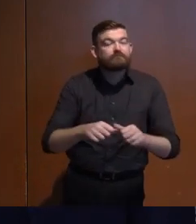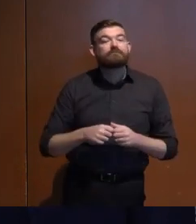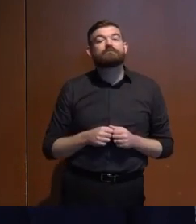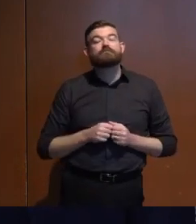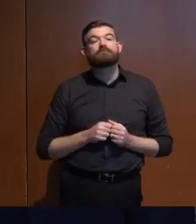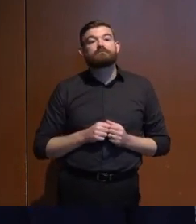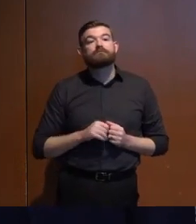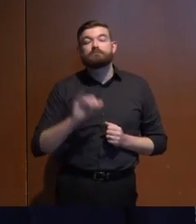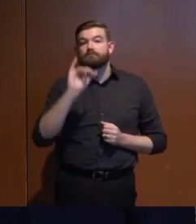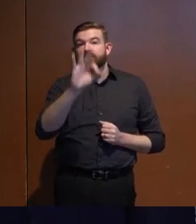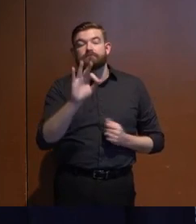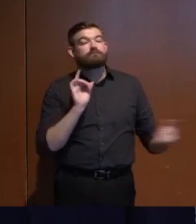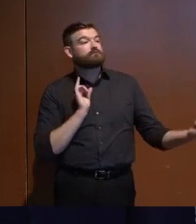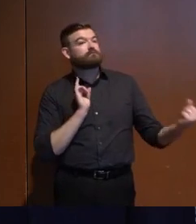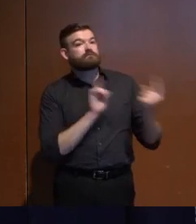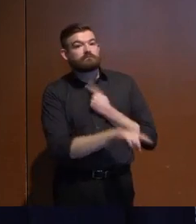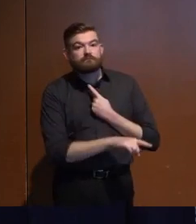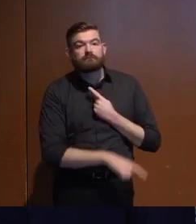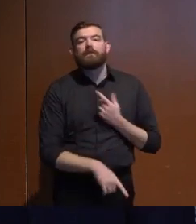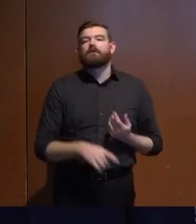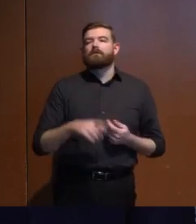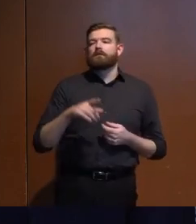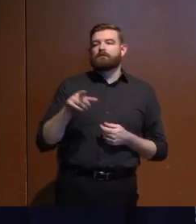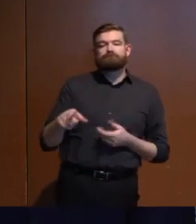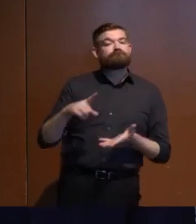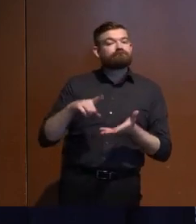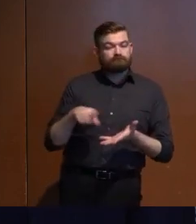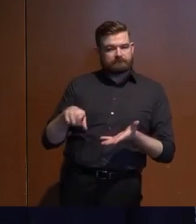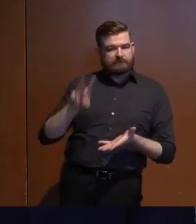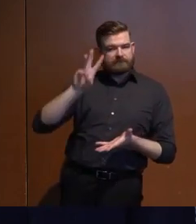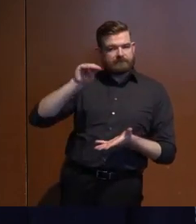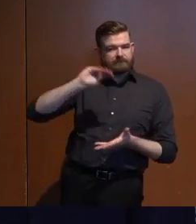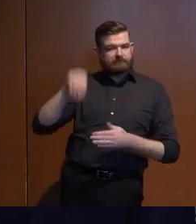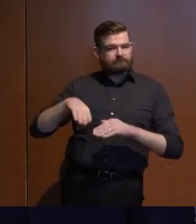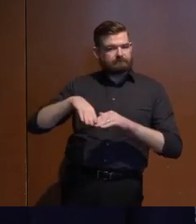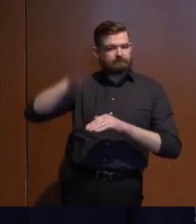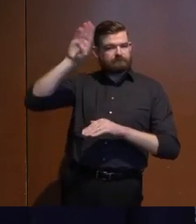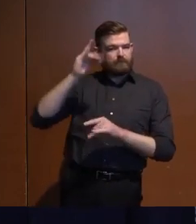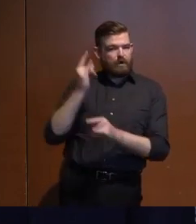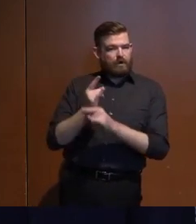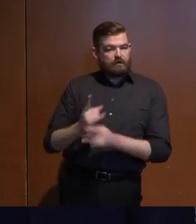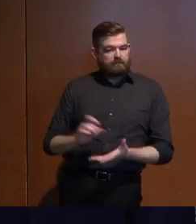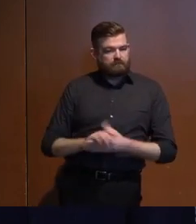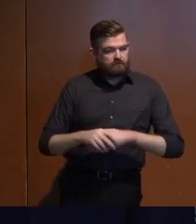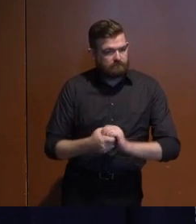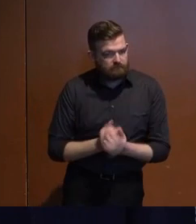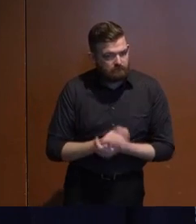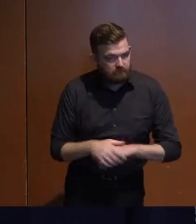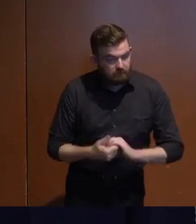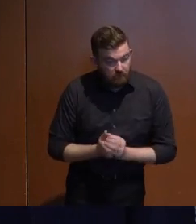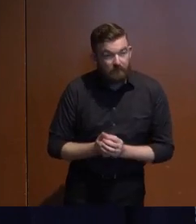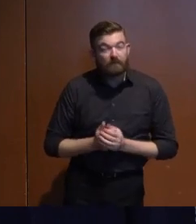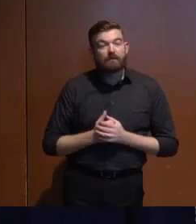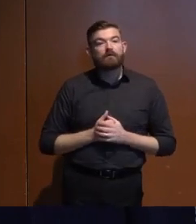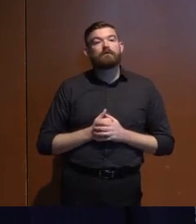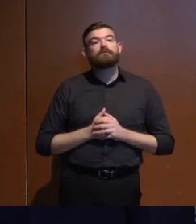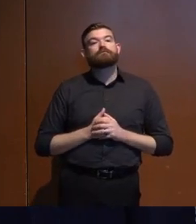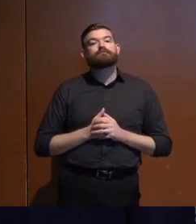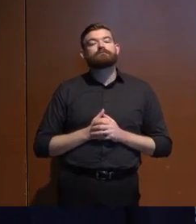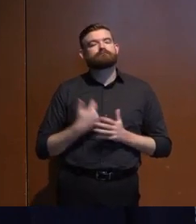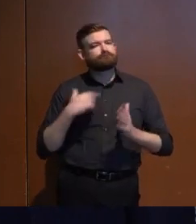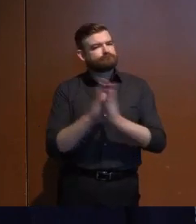least 60% alcohol. If you are sick, stay home. Please consider that